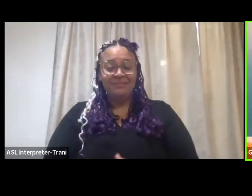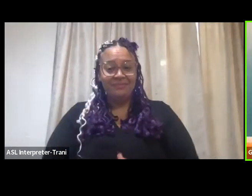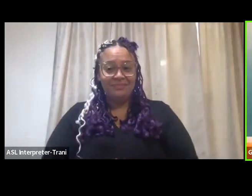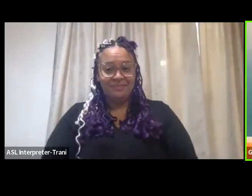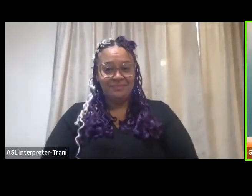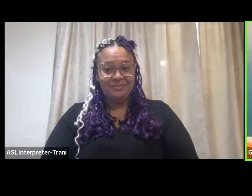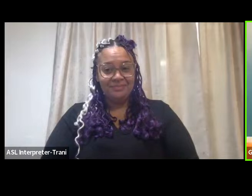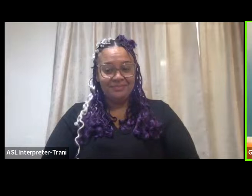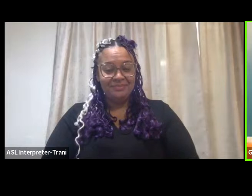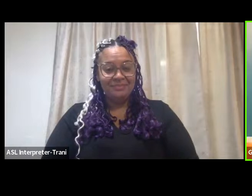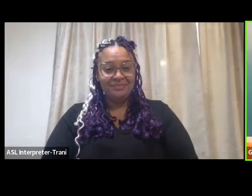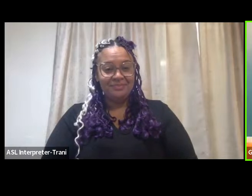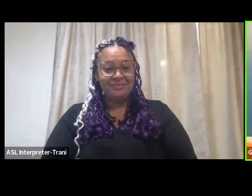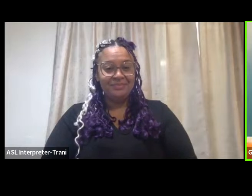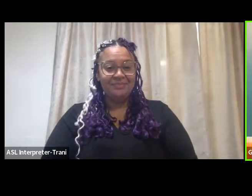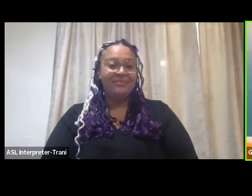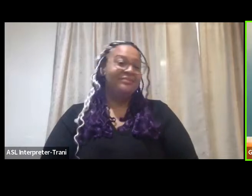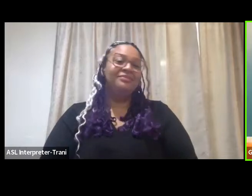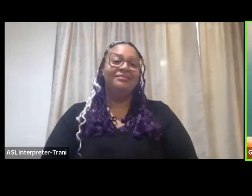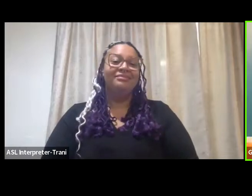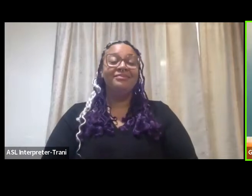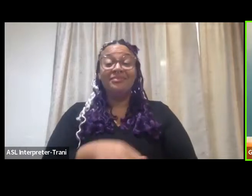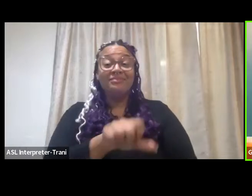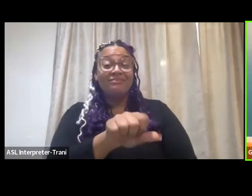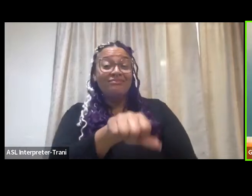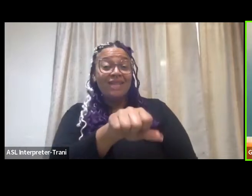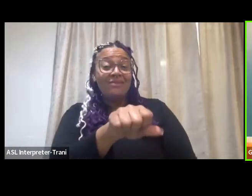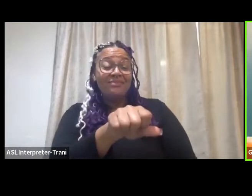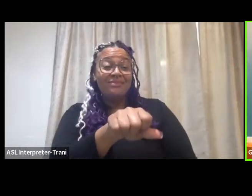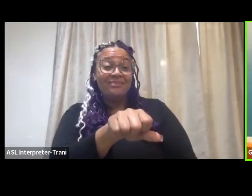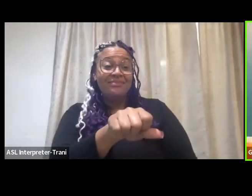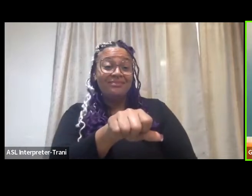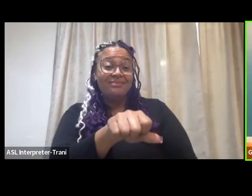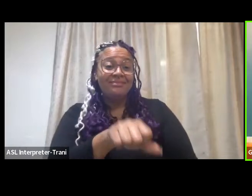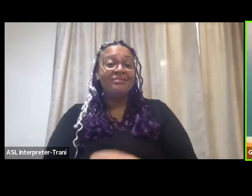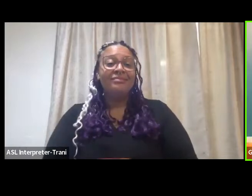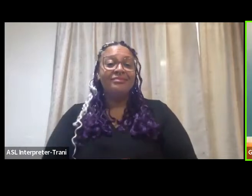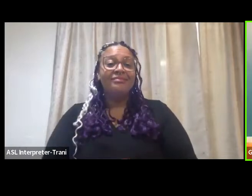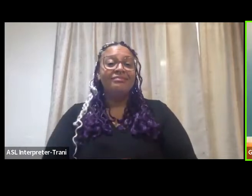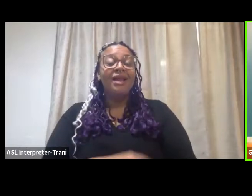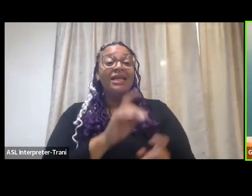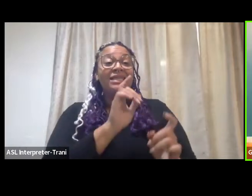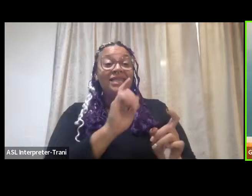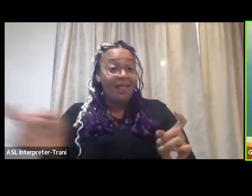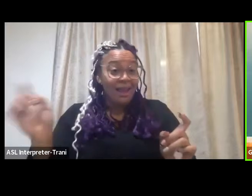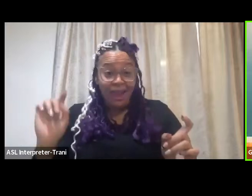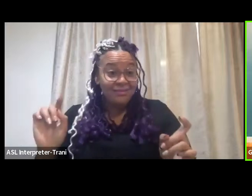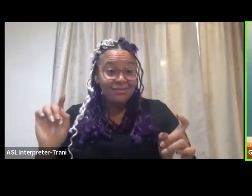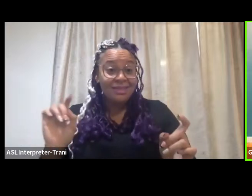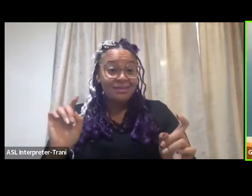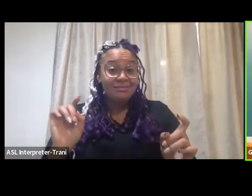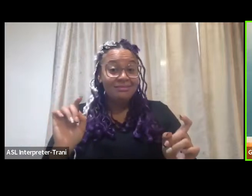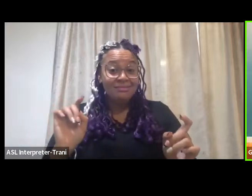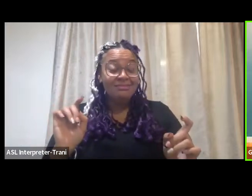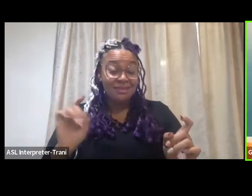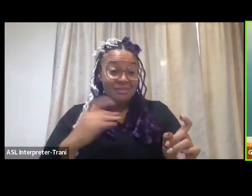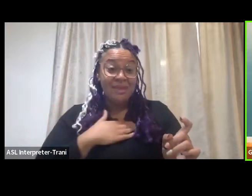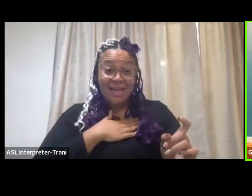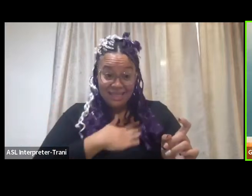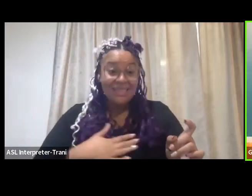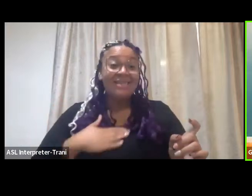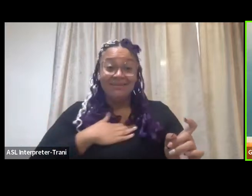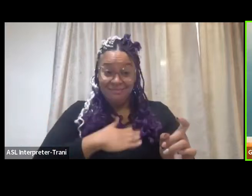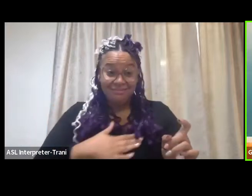Okay. Yeah. Mm-hmm. Delegate, please.